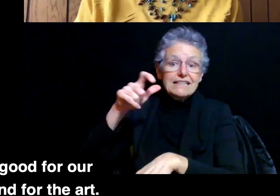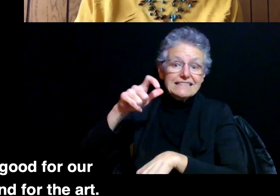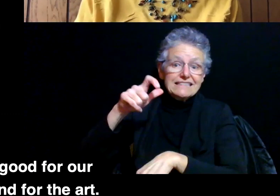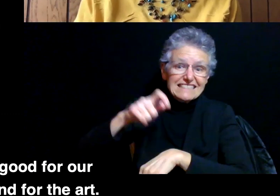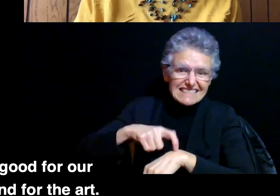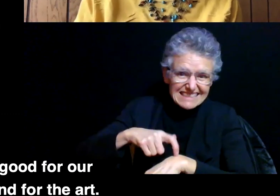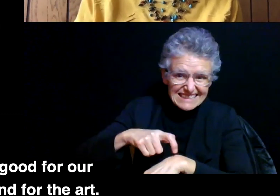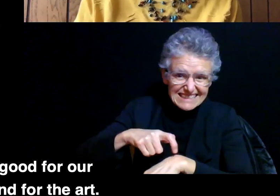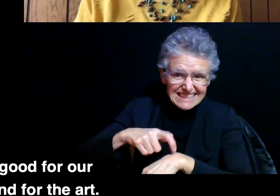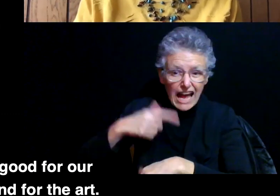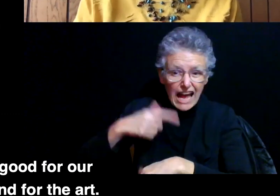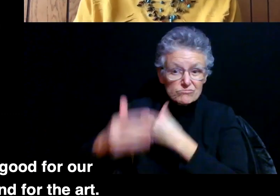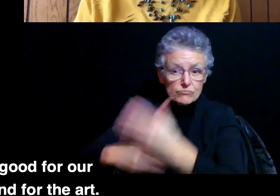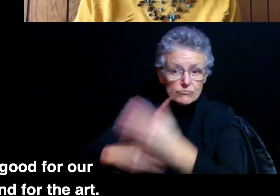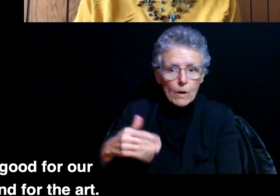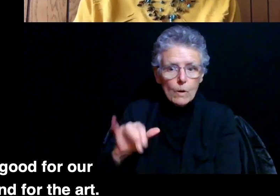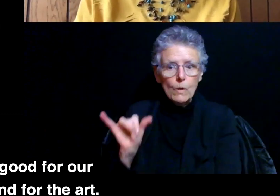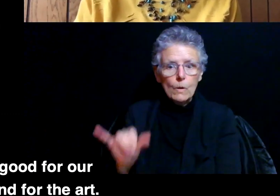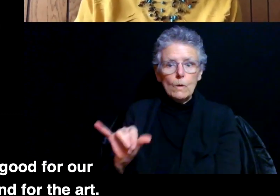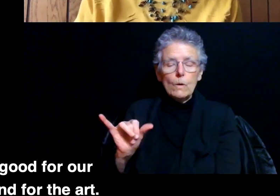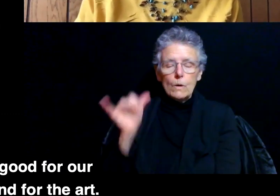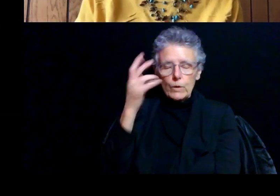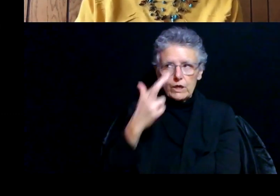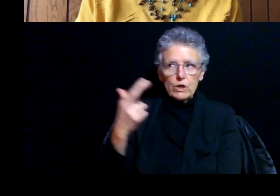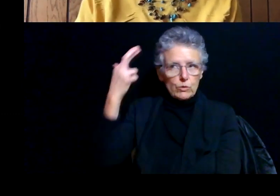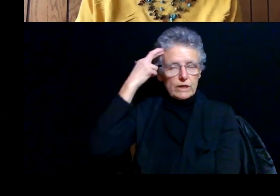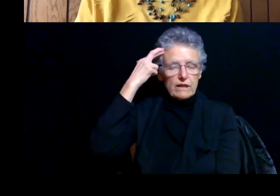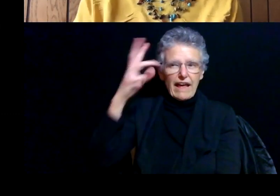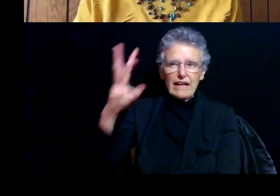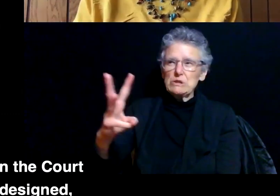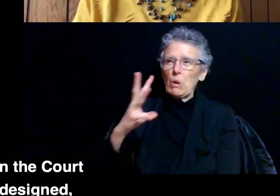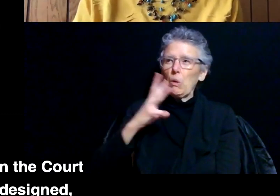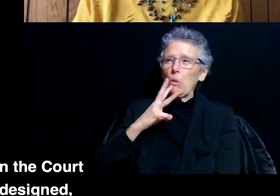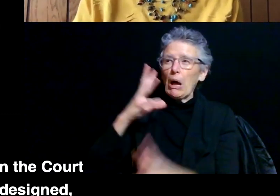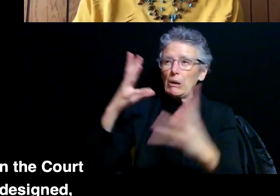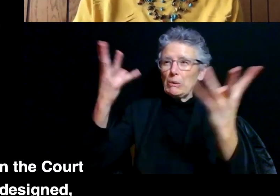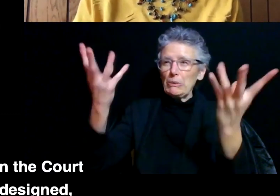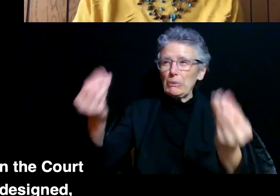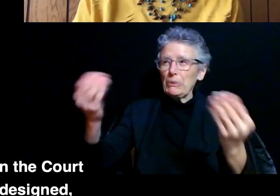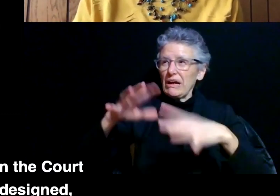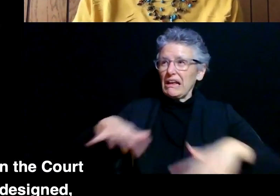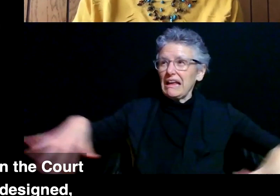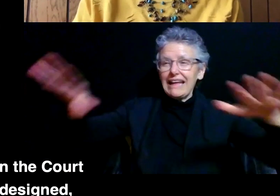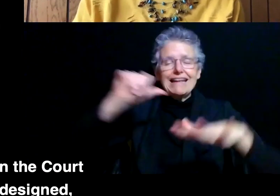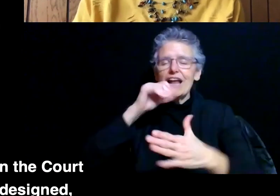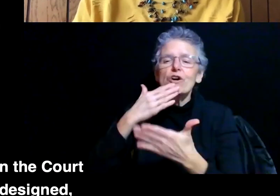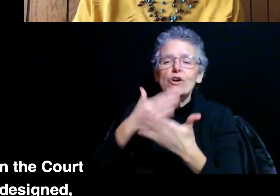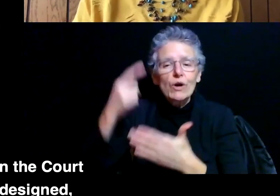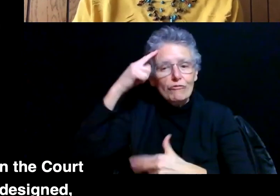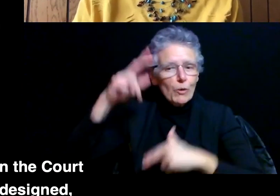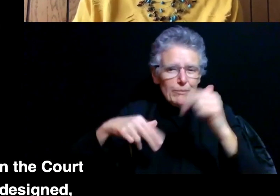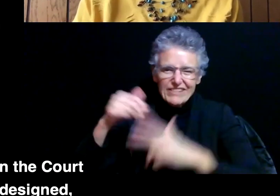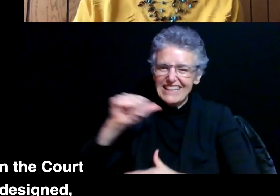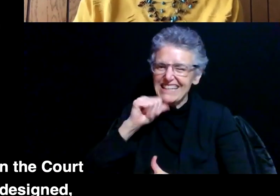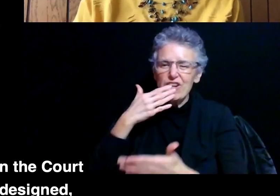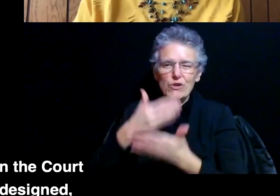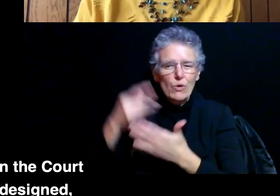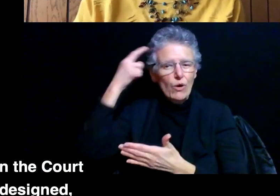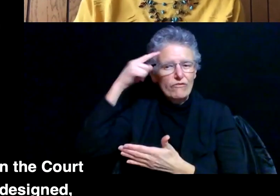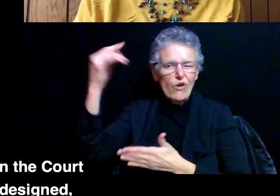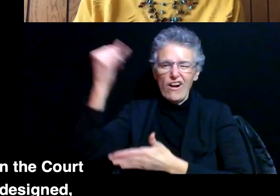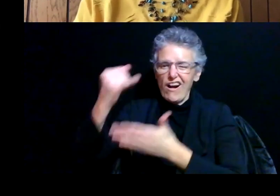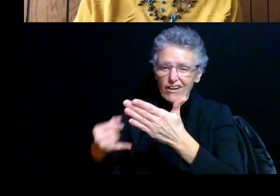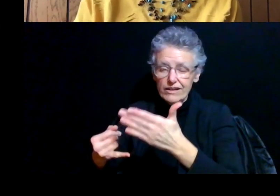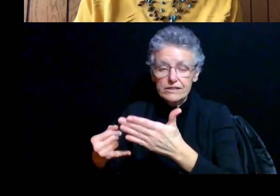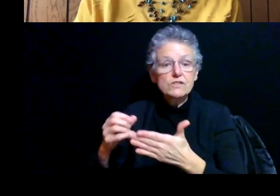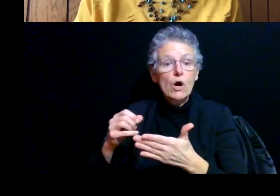not good for our building and for the art. New slide shows today's Rivera Court. When the court was